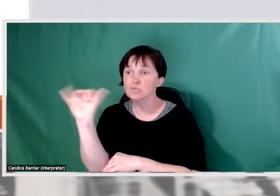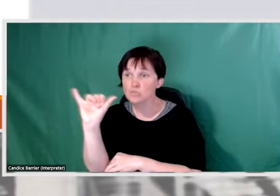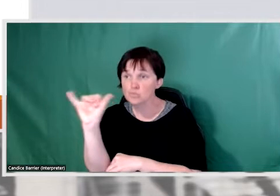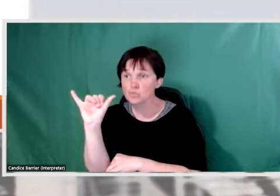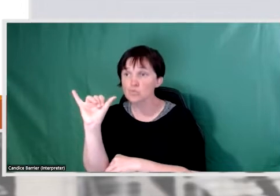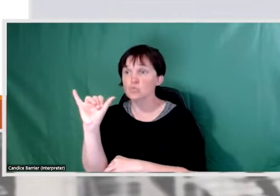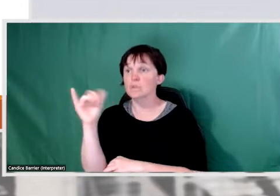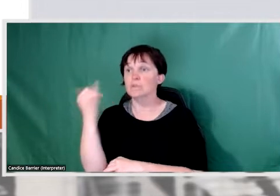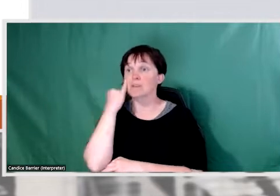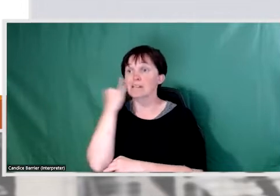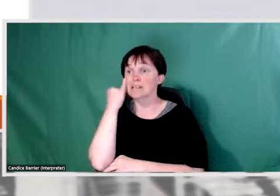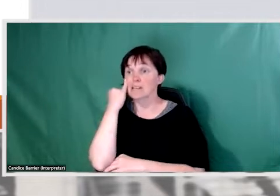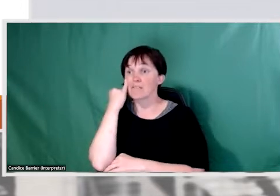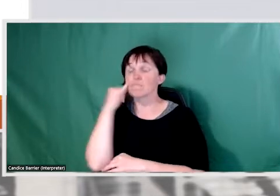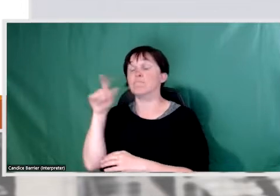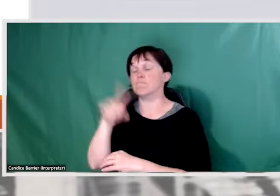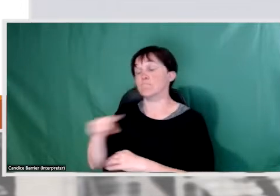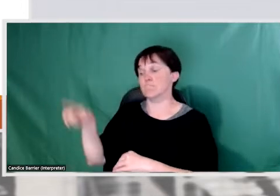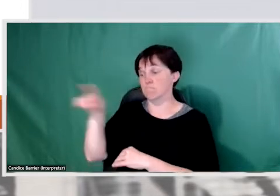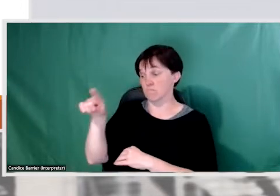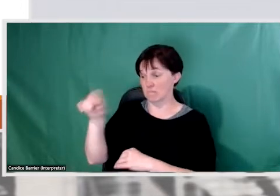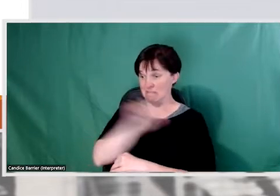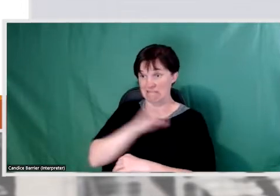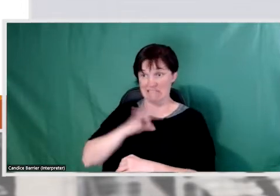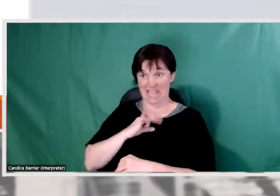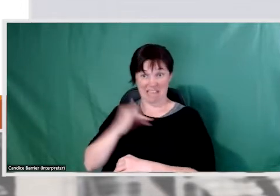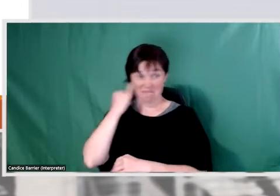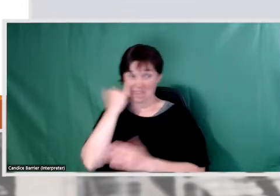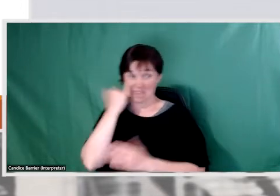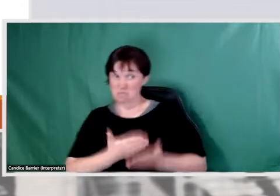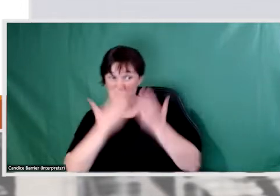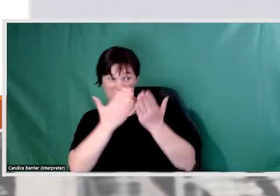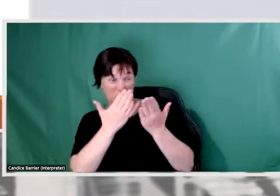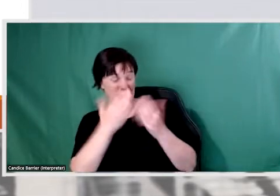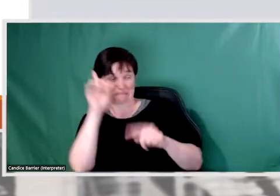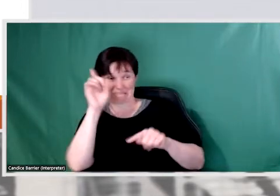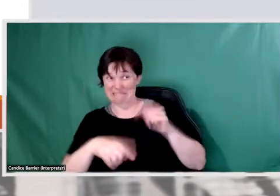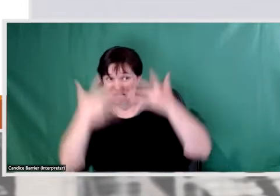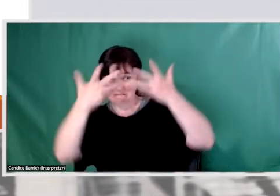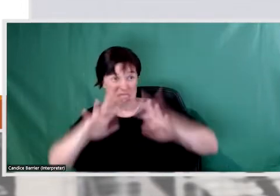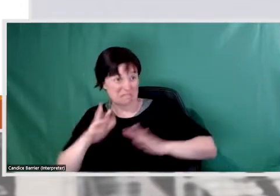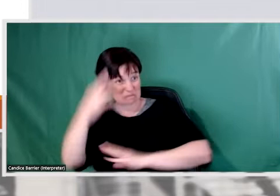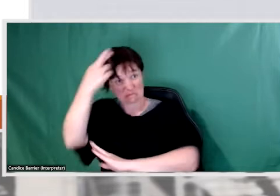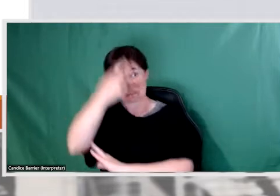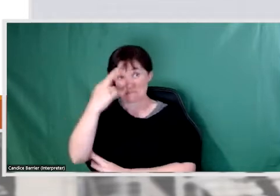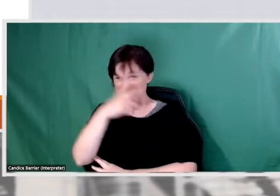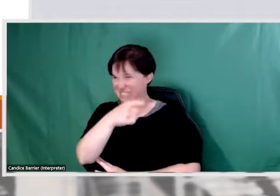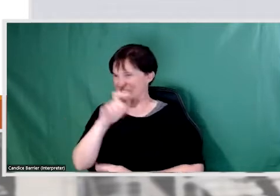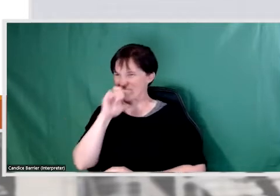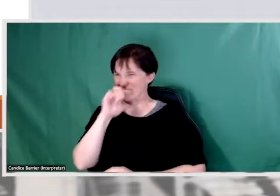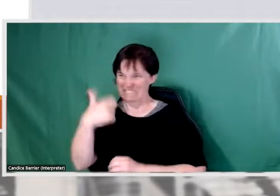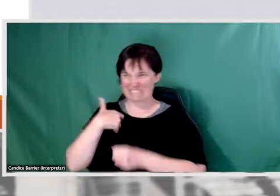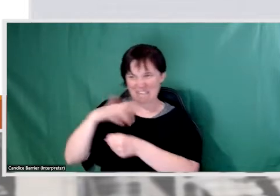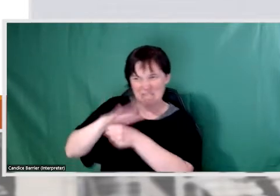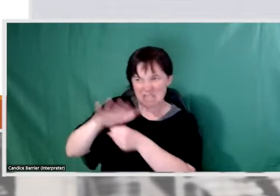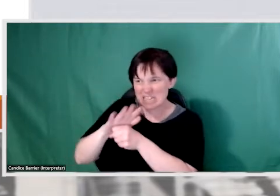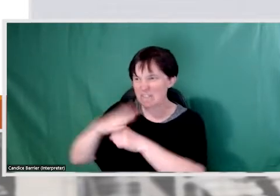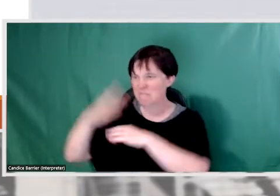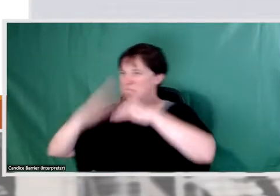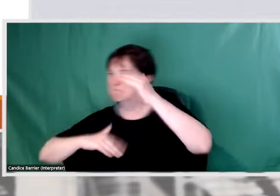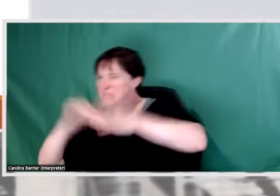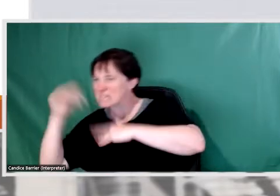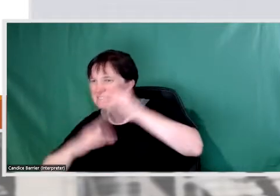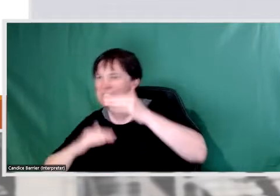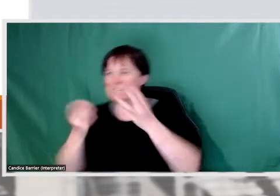prevailing professional staff opinion is that the proposal cannot be accomplished reasonably, meaning that it does have insufficient land or building space, then we